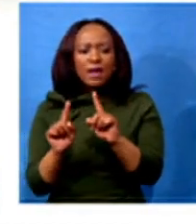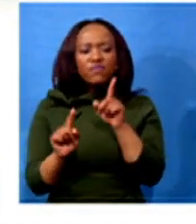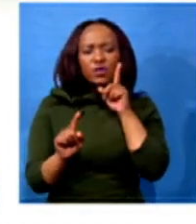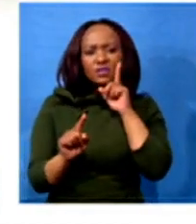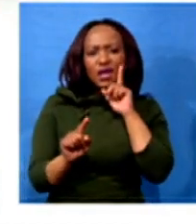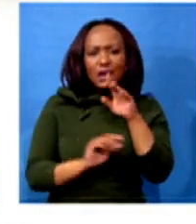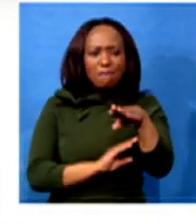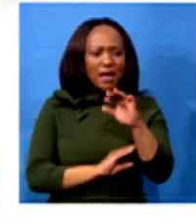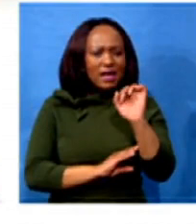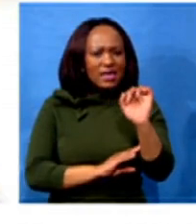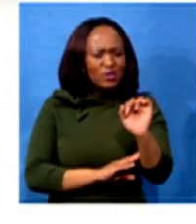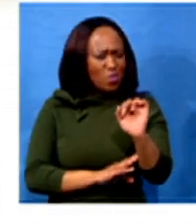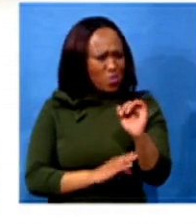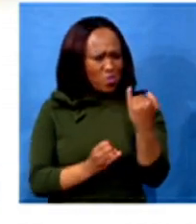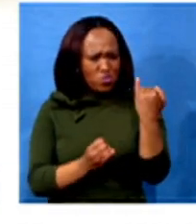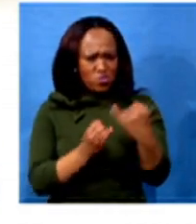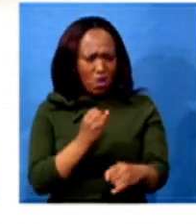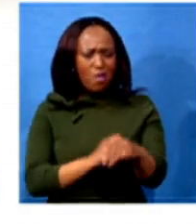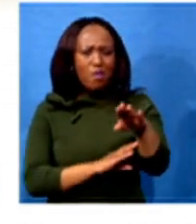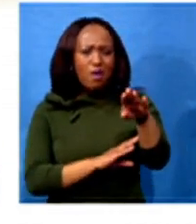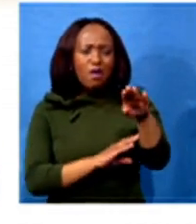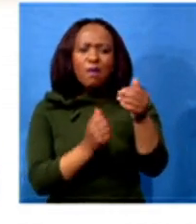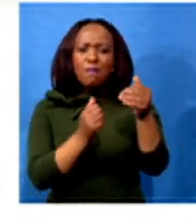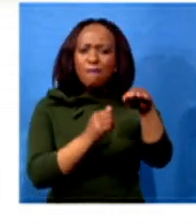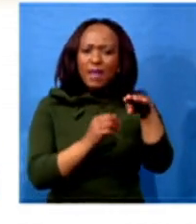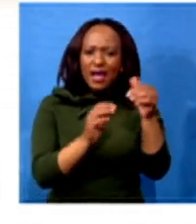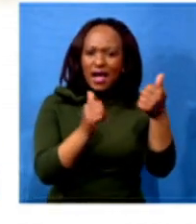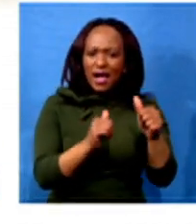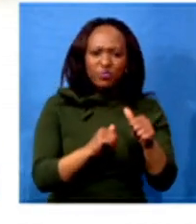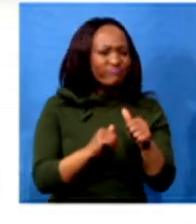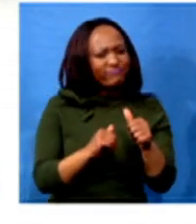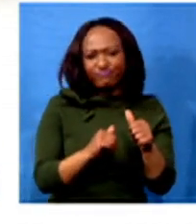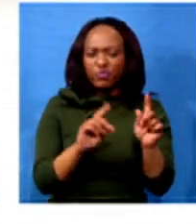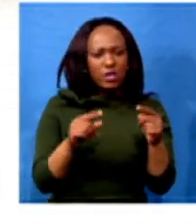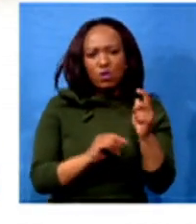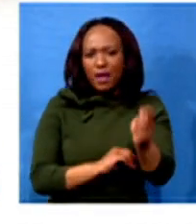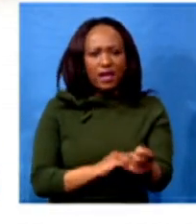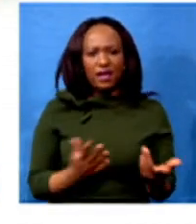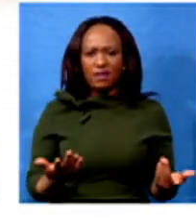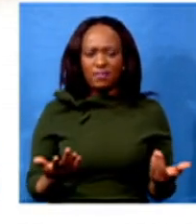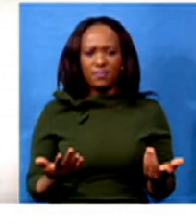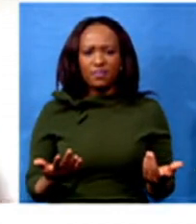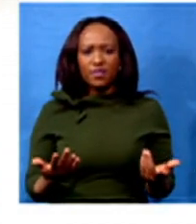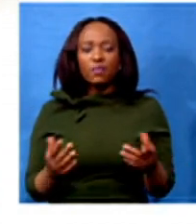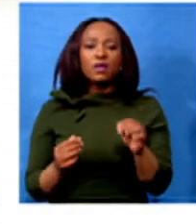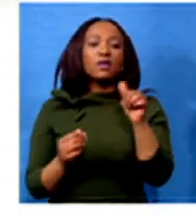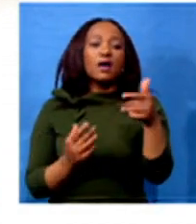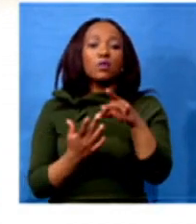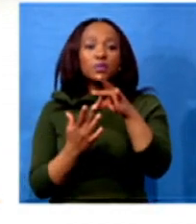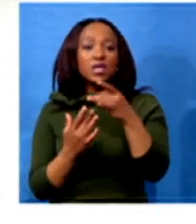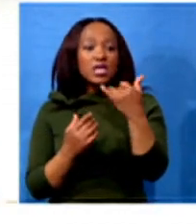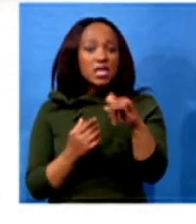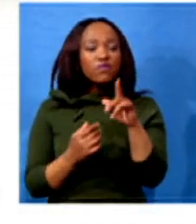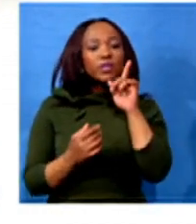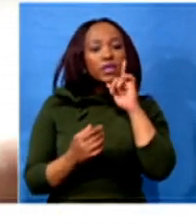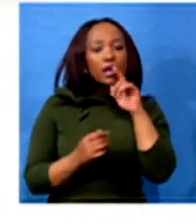it's actually a wrong account, it therefore means that we should just not pay you. That's the other option that we have, that if we validate